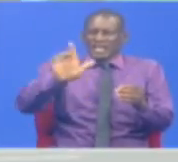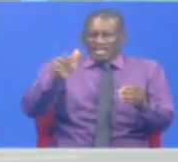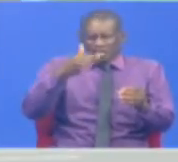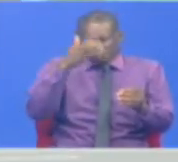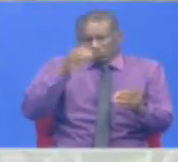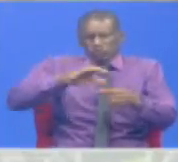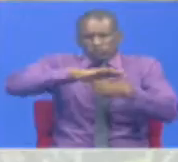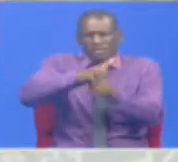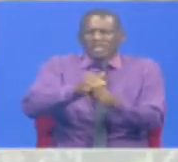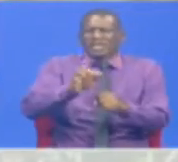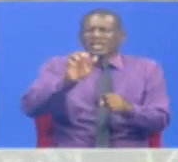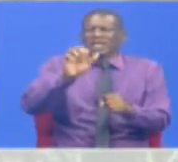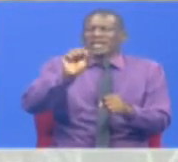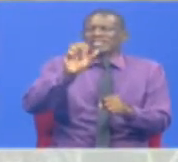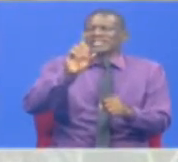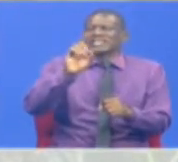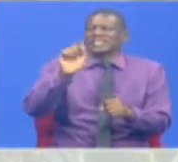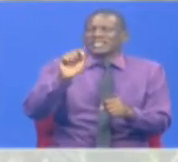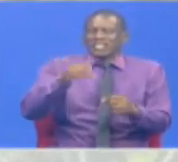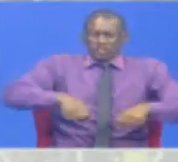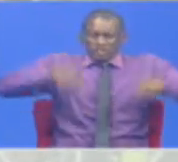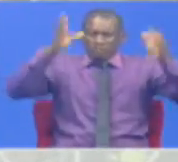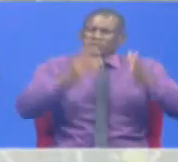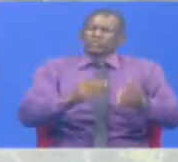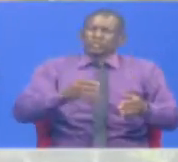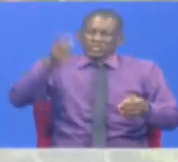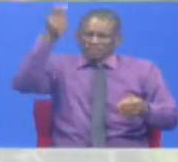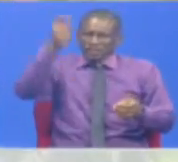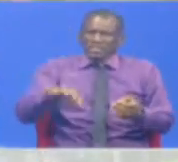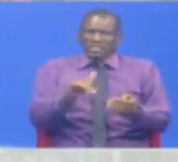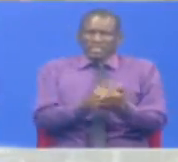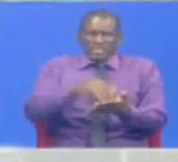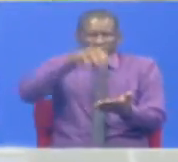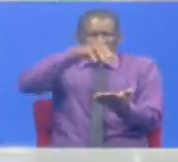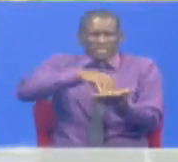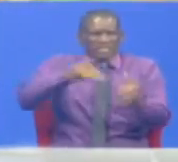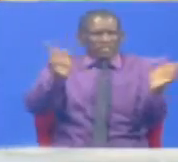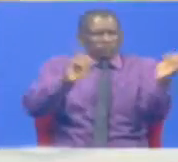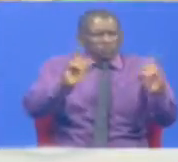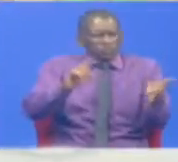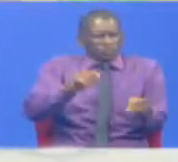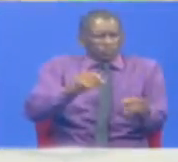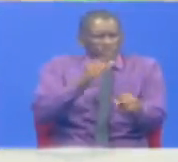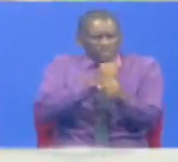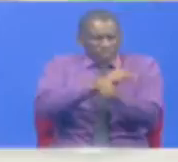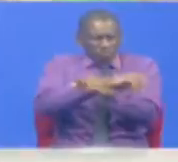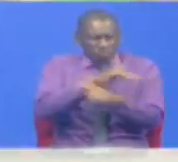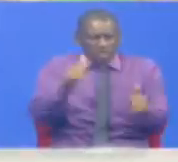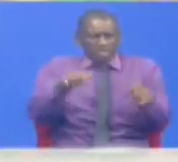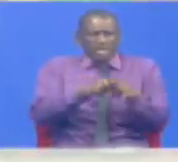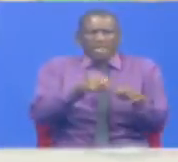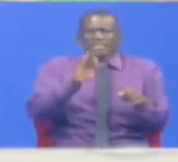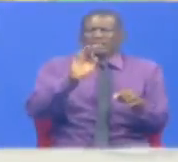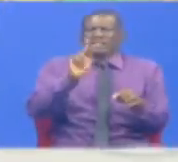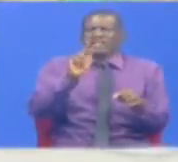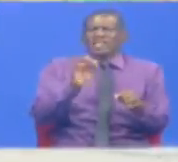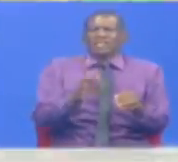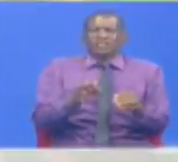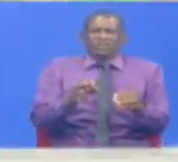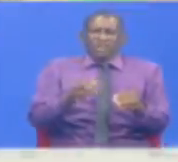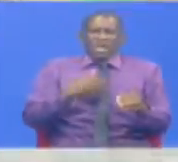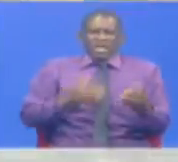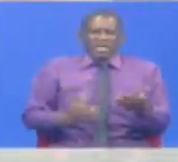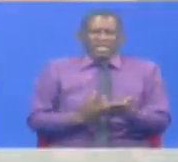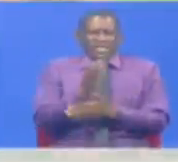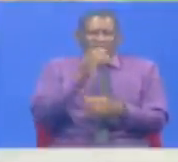SDT Chair John Ohaga ruled that the petition was not constituted properly, as FKF was within its rights to